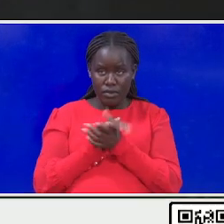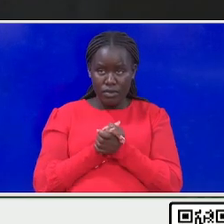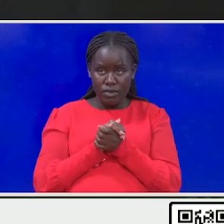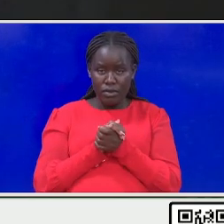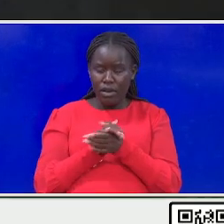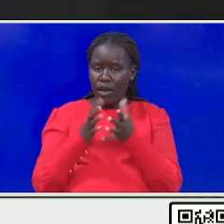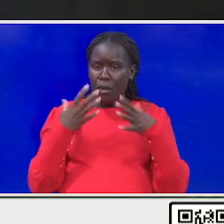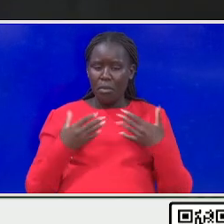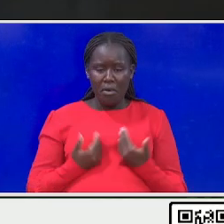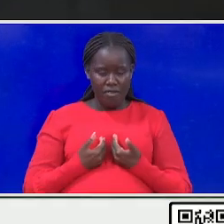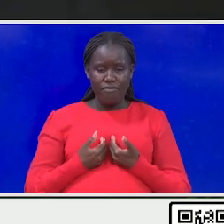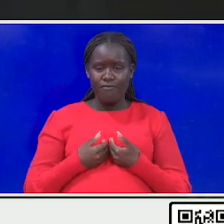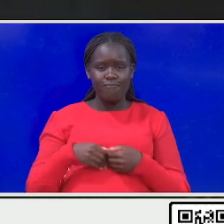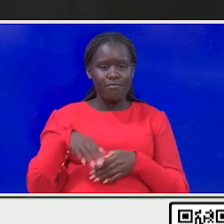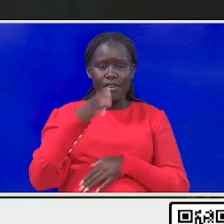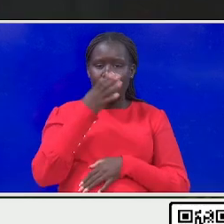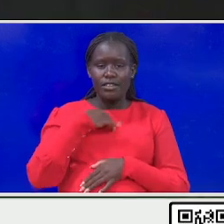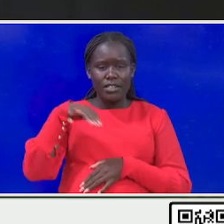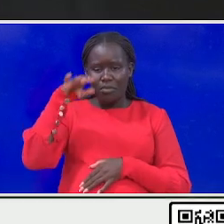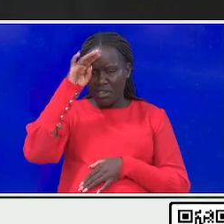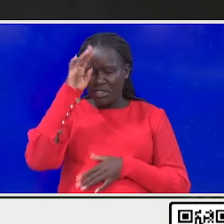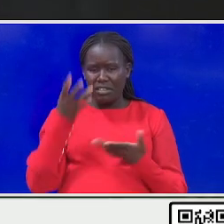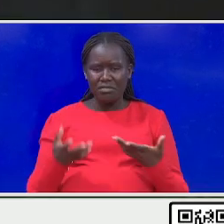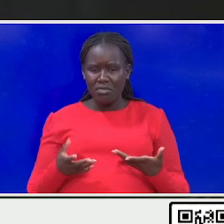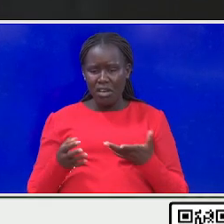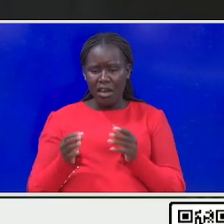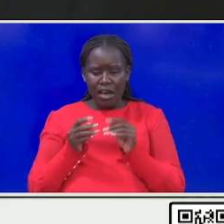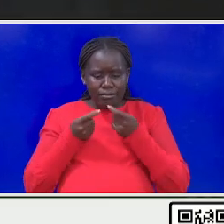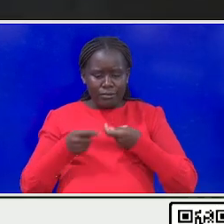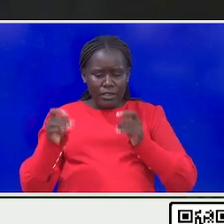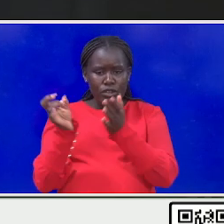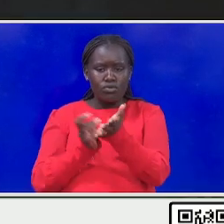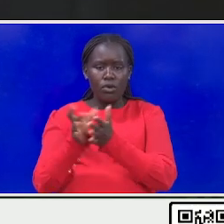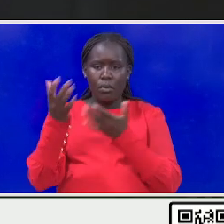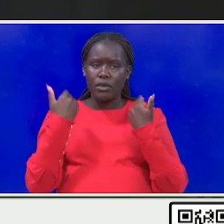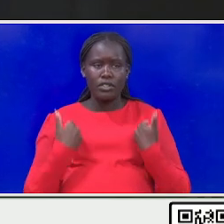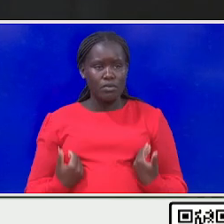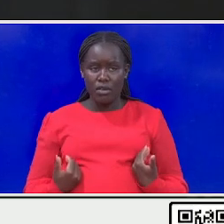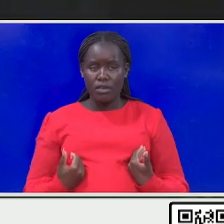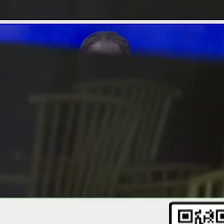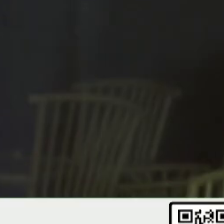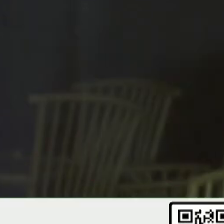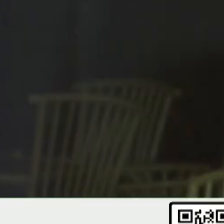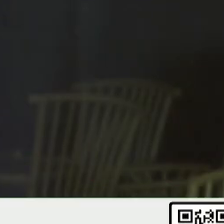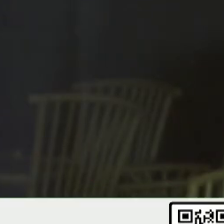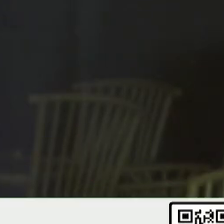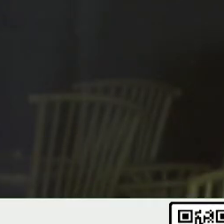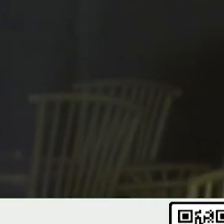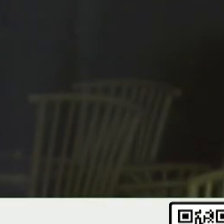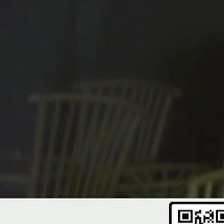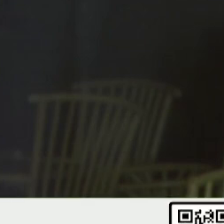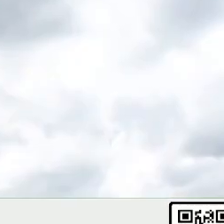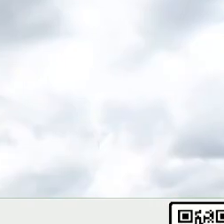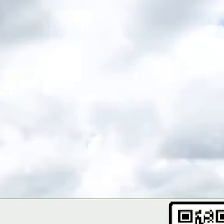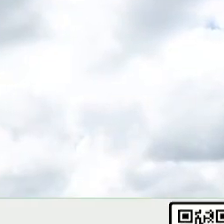very desperate ya kunipaka matope wakijaribu kunitoa kwa kazi. Lakini they will be shocked. The heat turning up